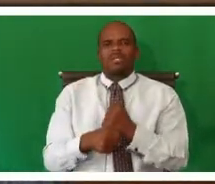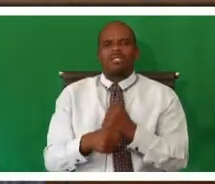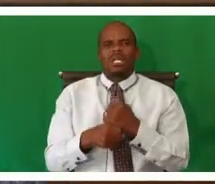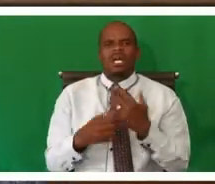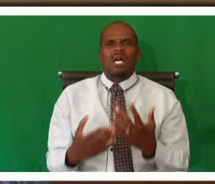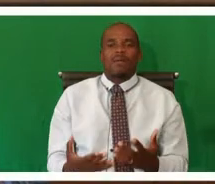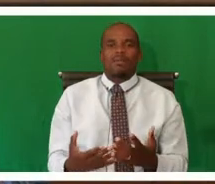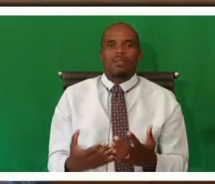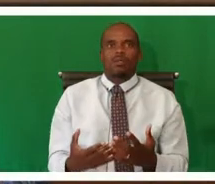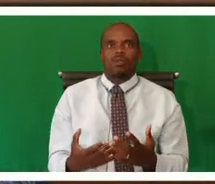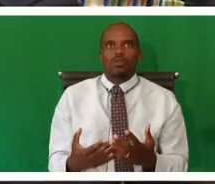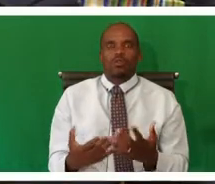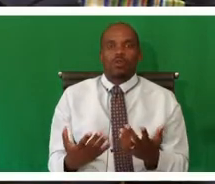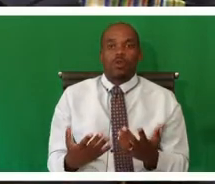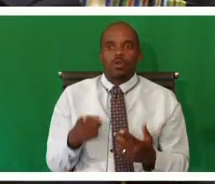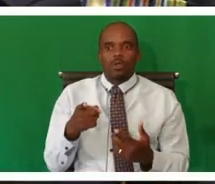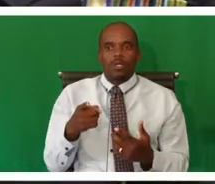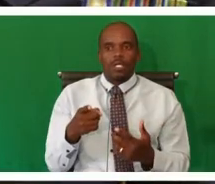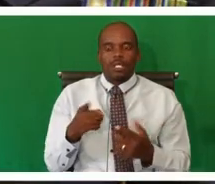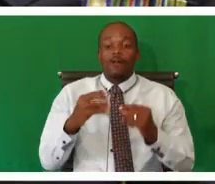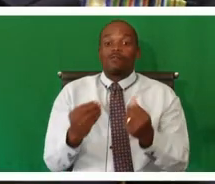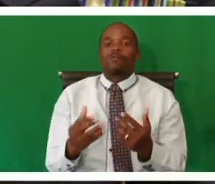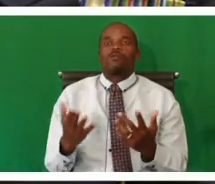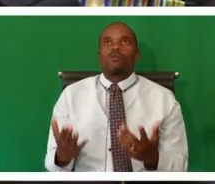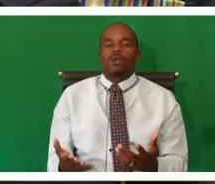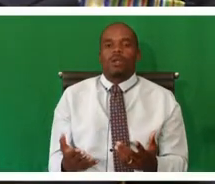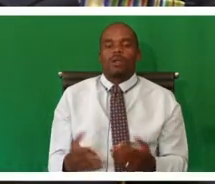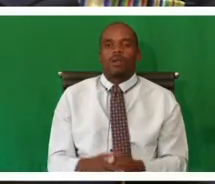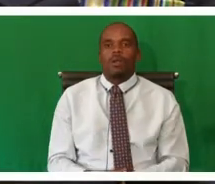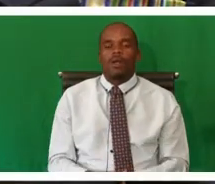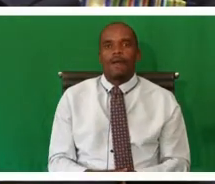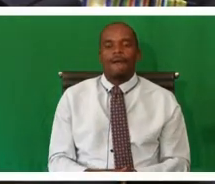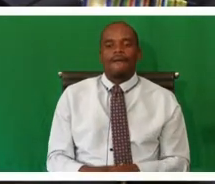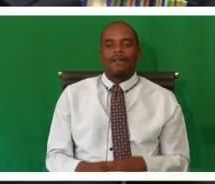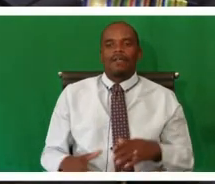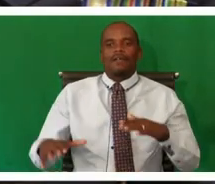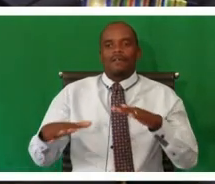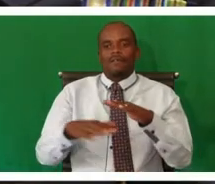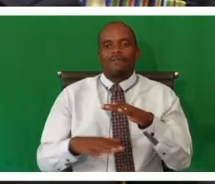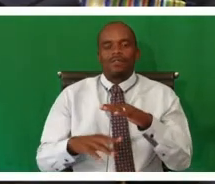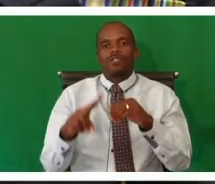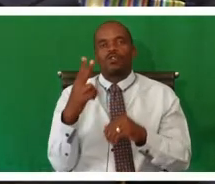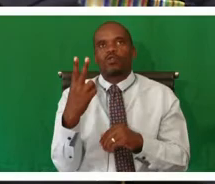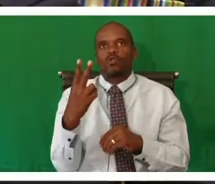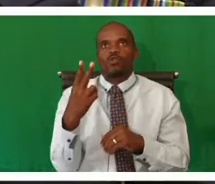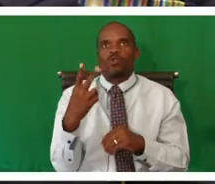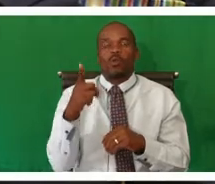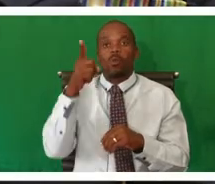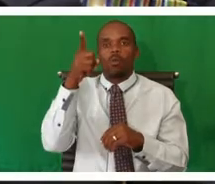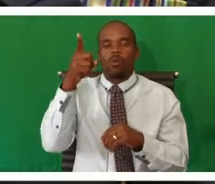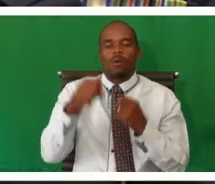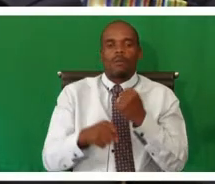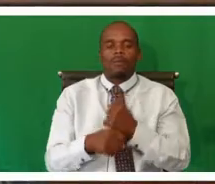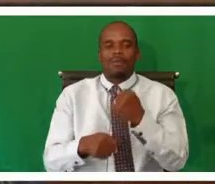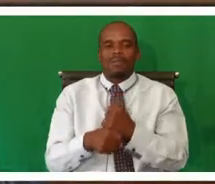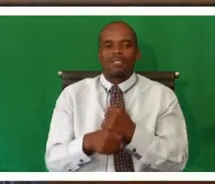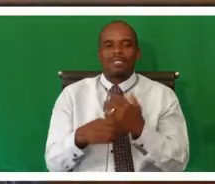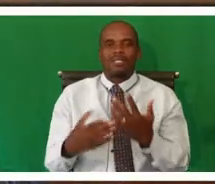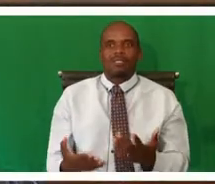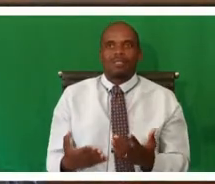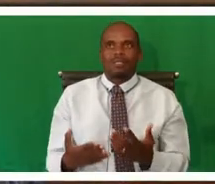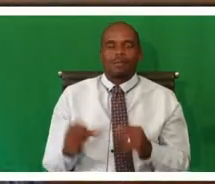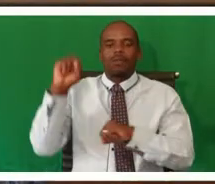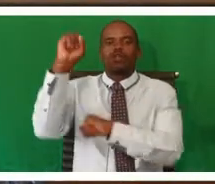completed. Work of the phase two of the industrial park, which entails the establishment of